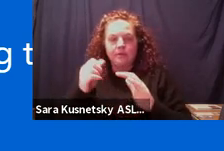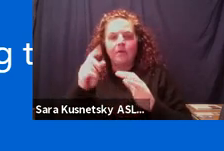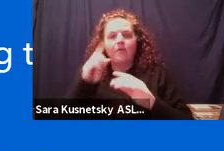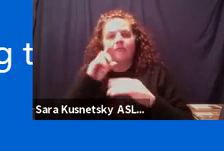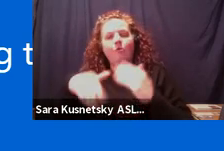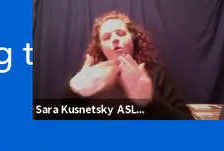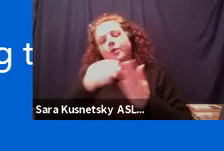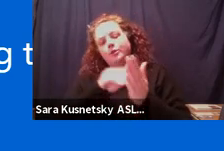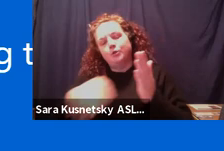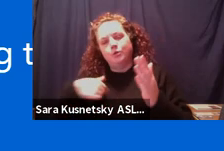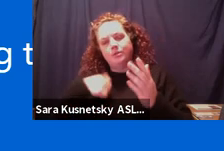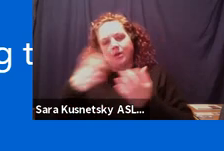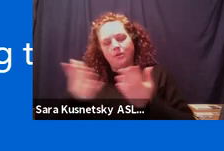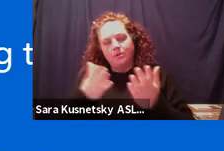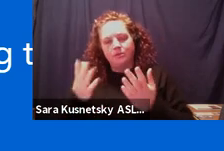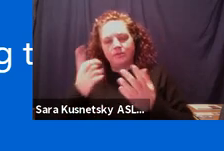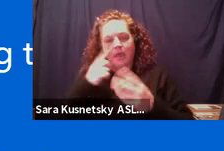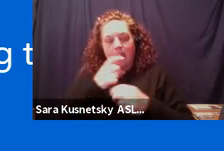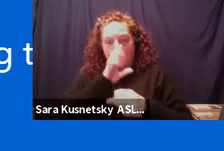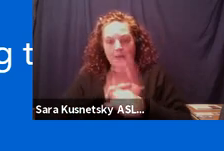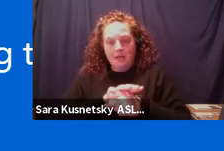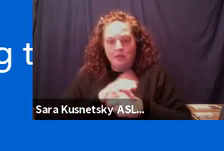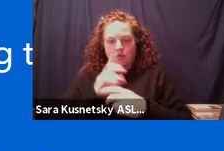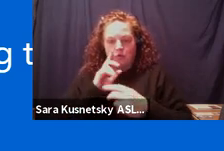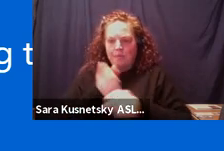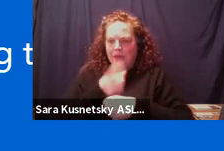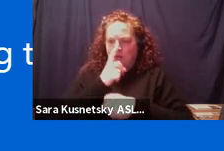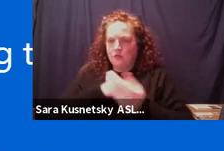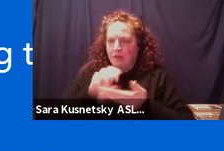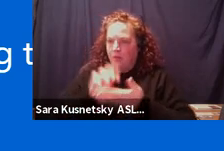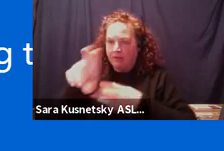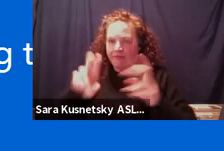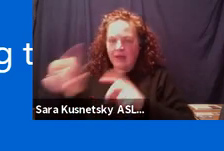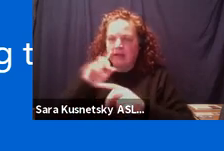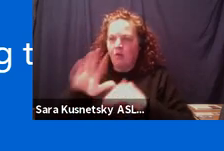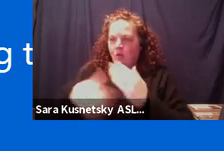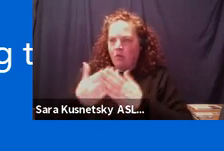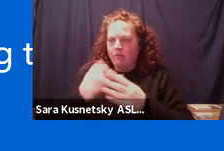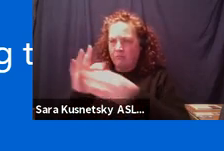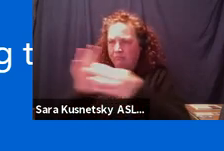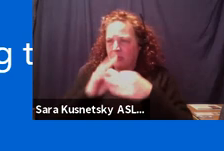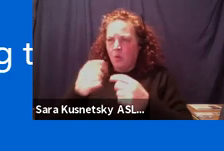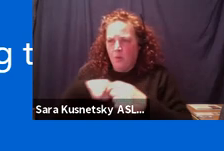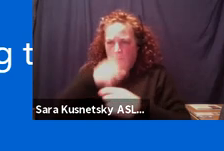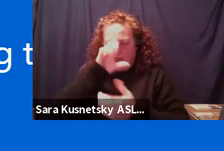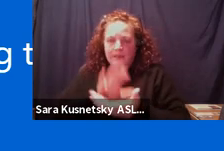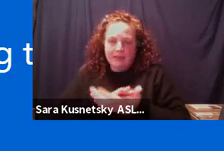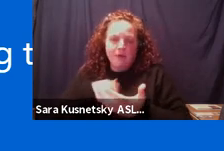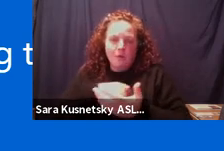serve and committing to funding their innovation and collaboration, we believe we will create the conditions for